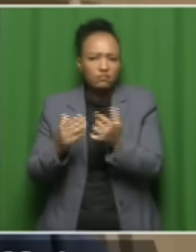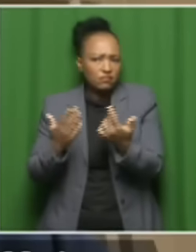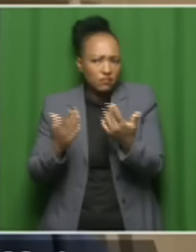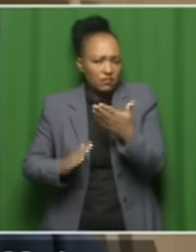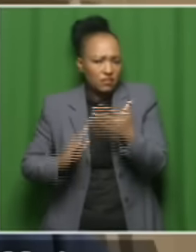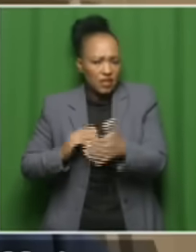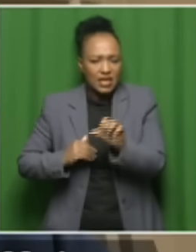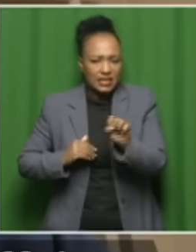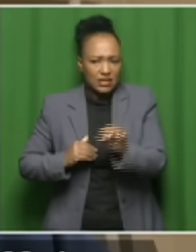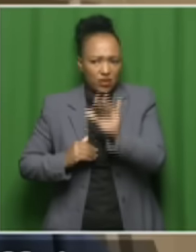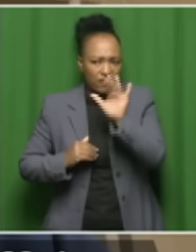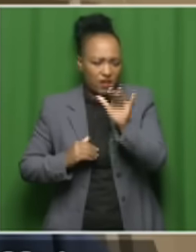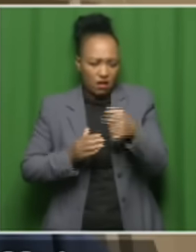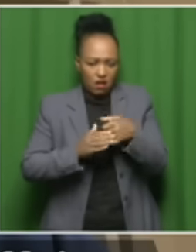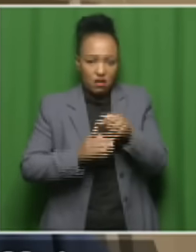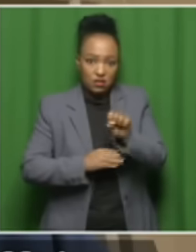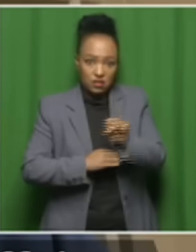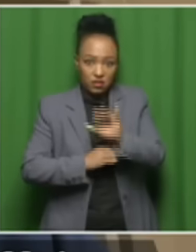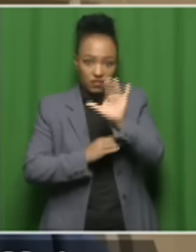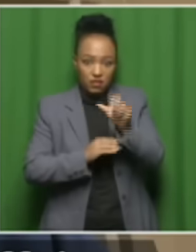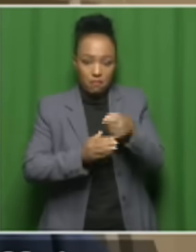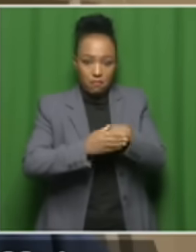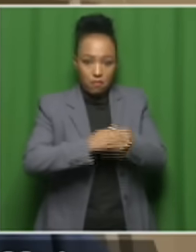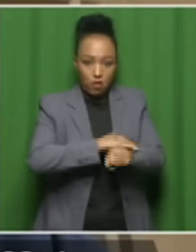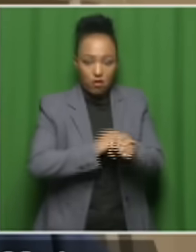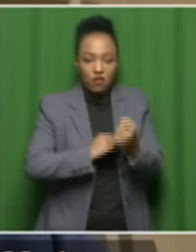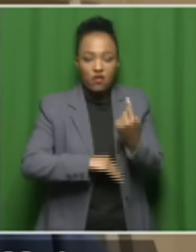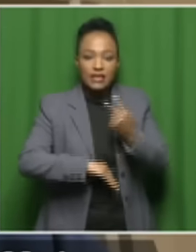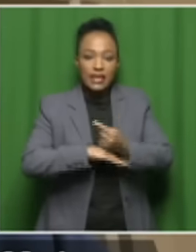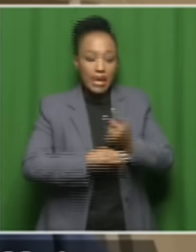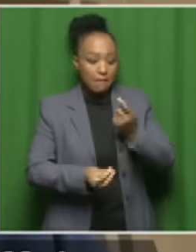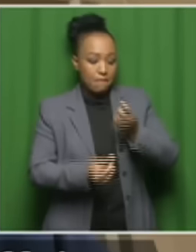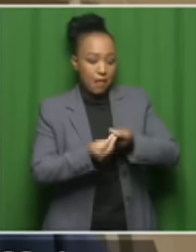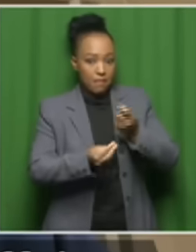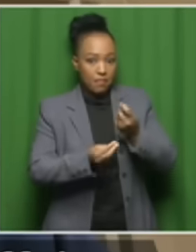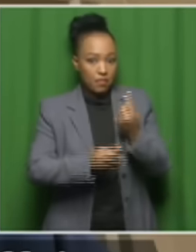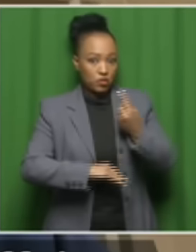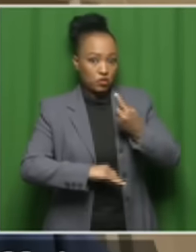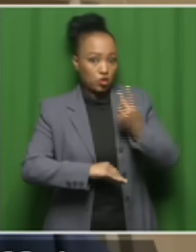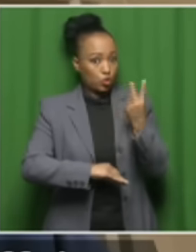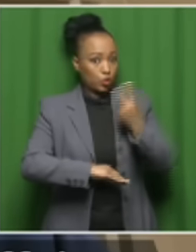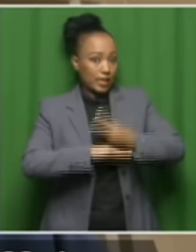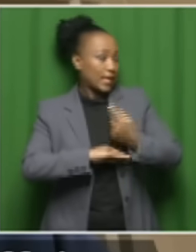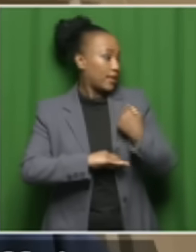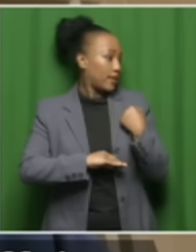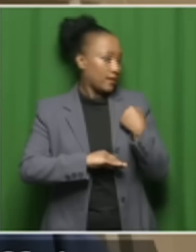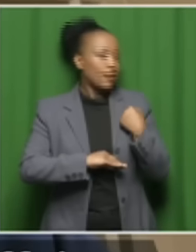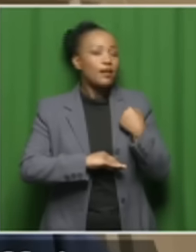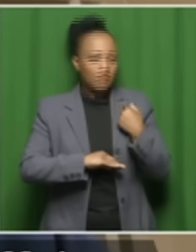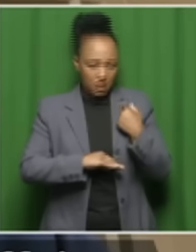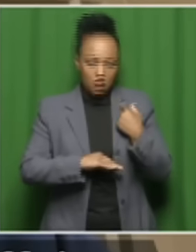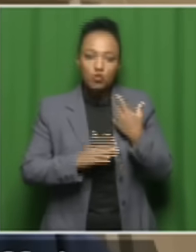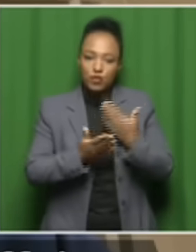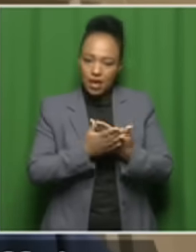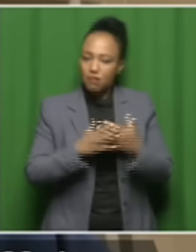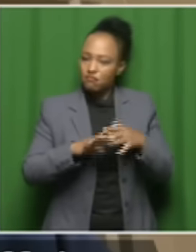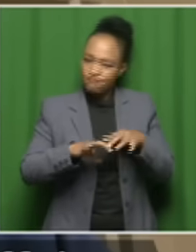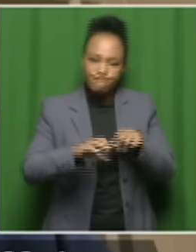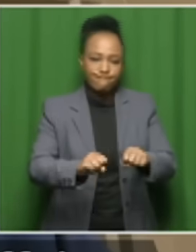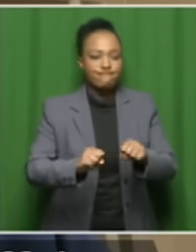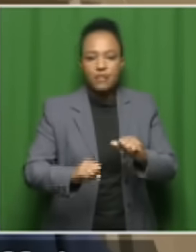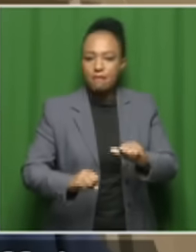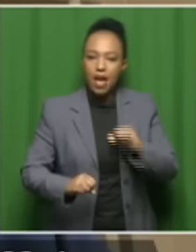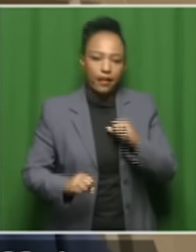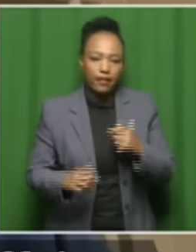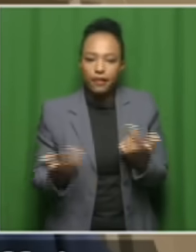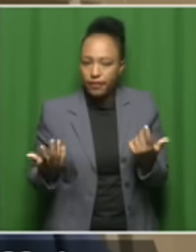citizen with effect from the date of the judgment 2 days ago. So the challenge would be, I mean, just think of